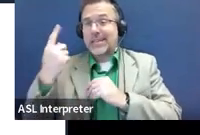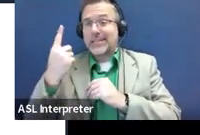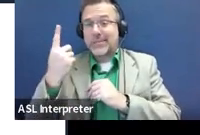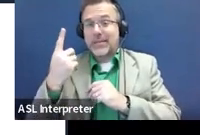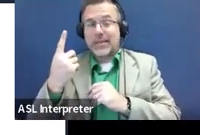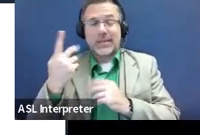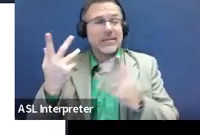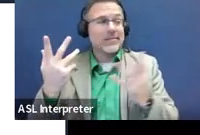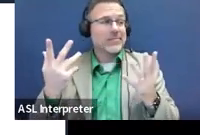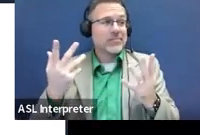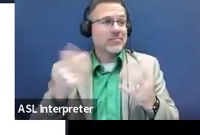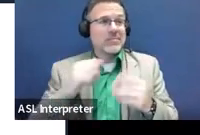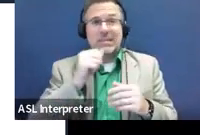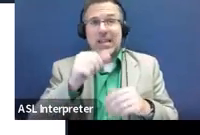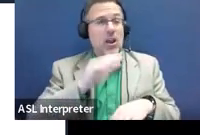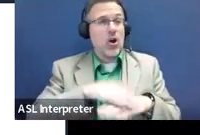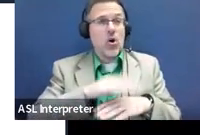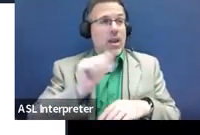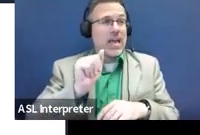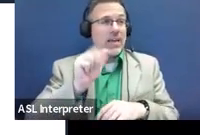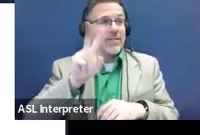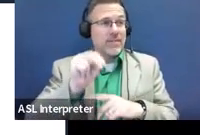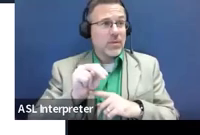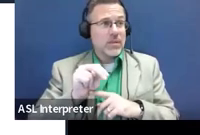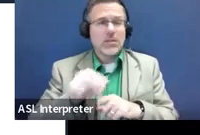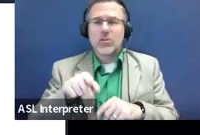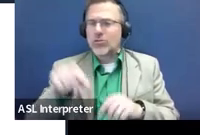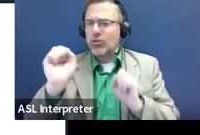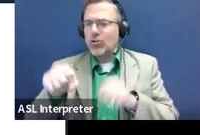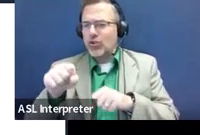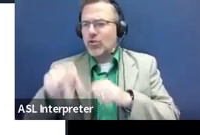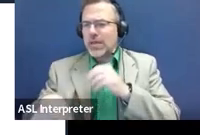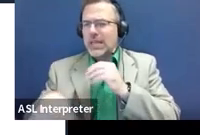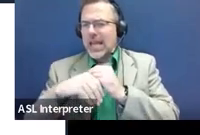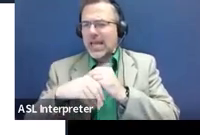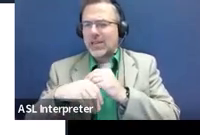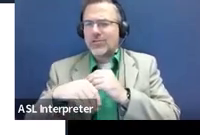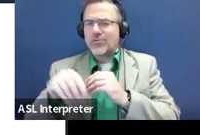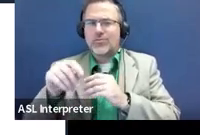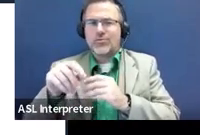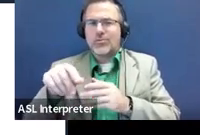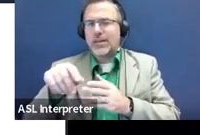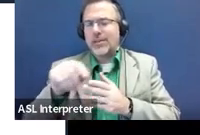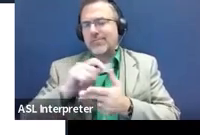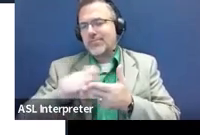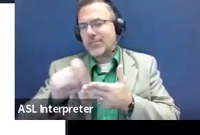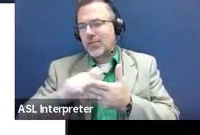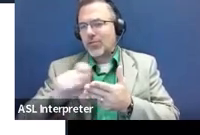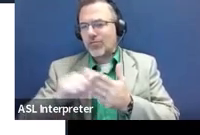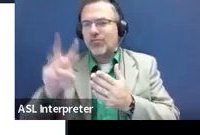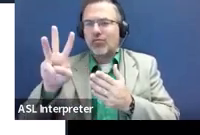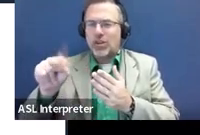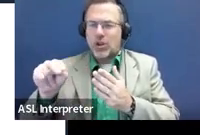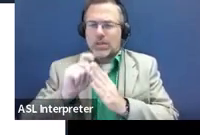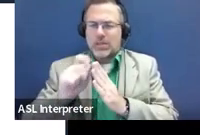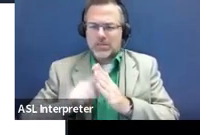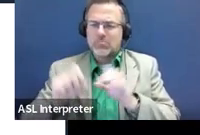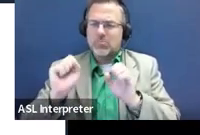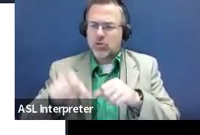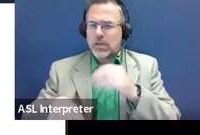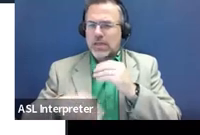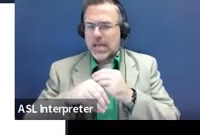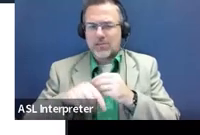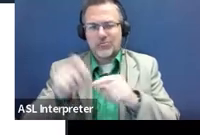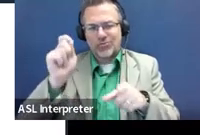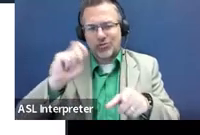that wasn't checked on the advanced written notice, it's okay to put it on the written notice here. So, and you can check multiple.